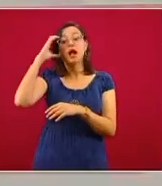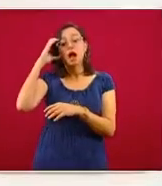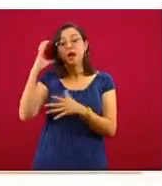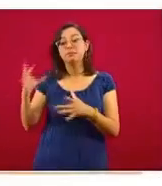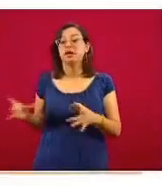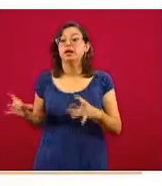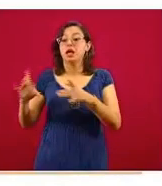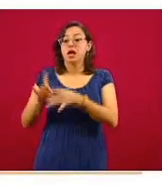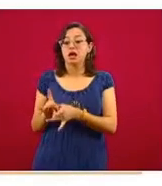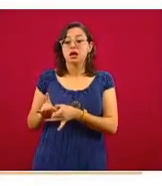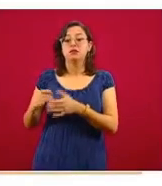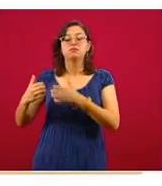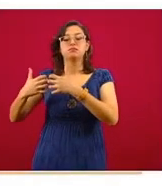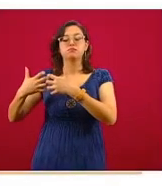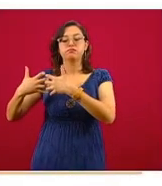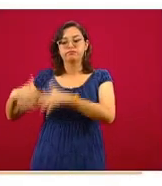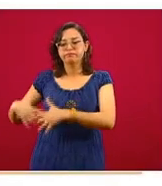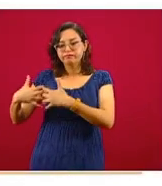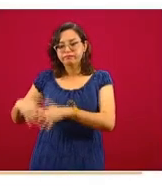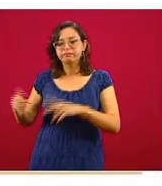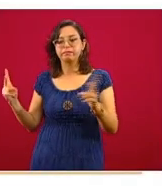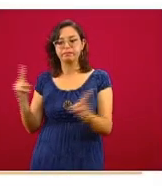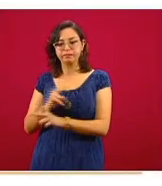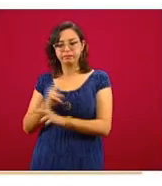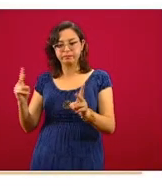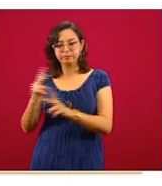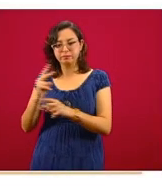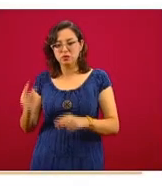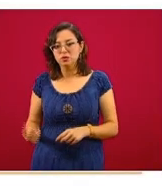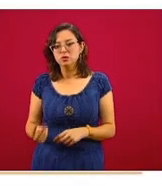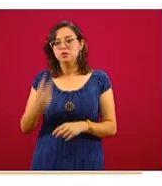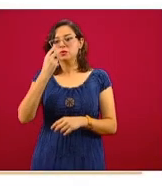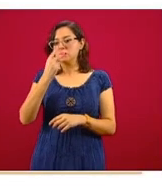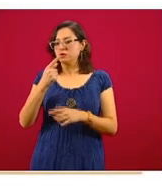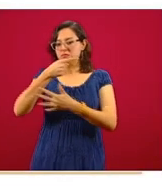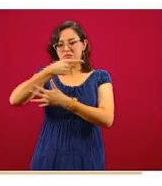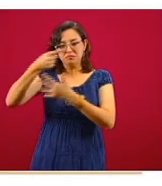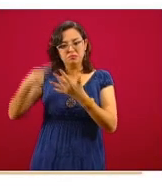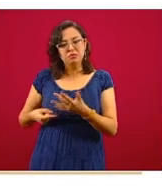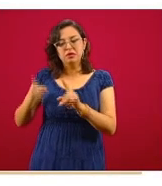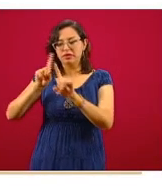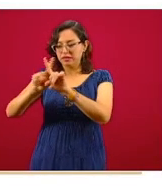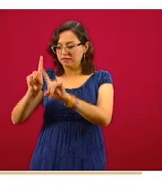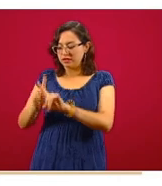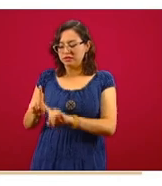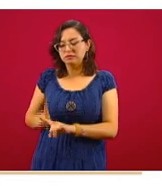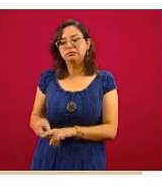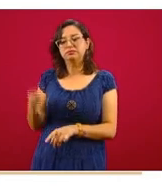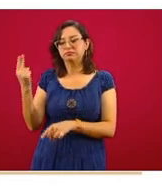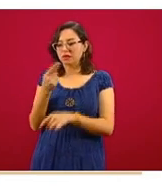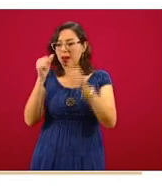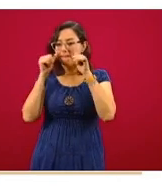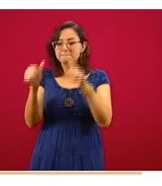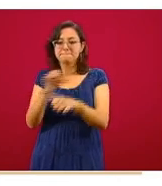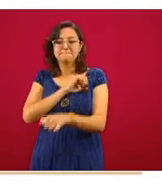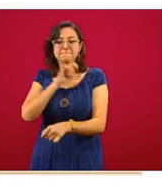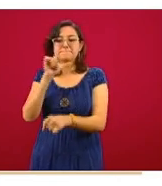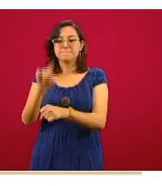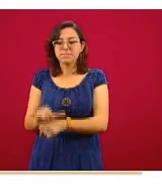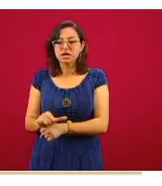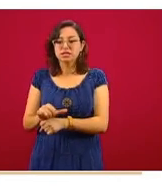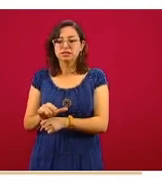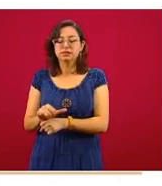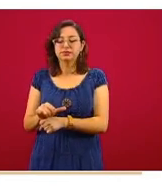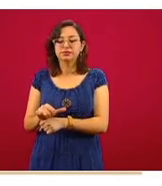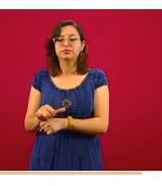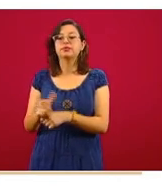Now, those were the general beds, hospital beds. Now we are talking about ICU beds. beds that